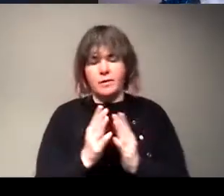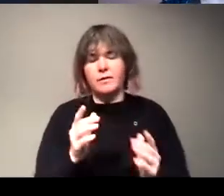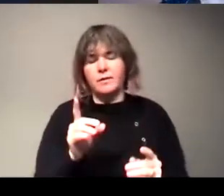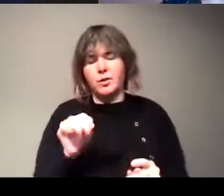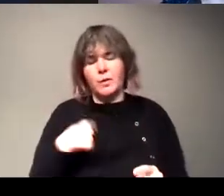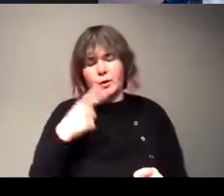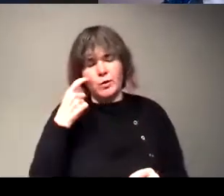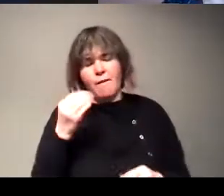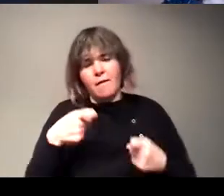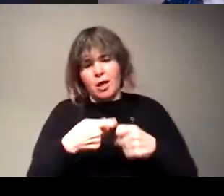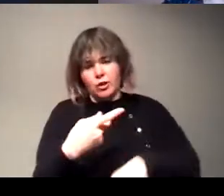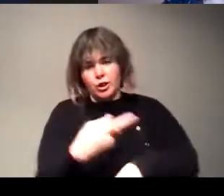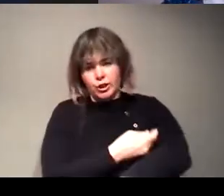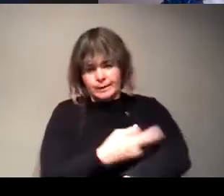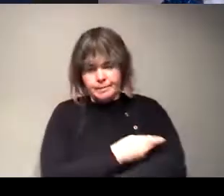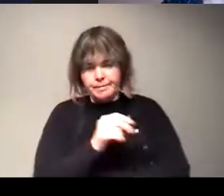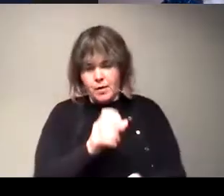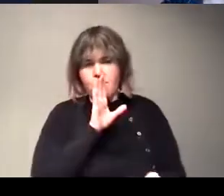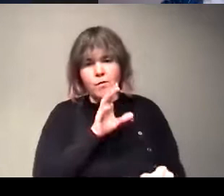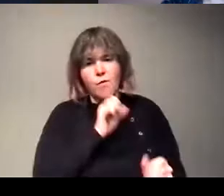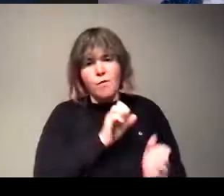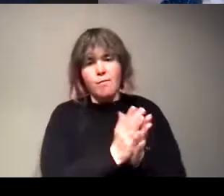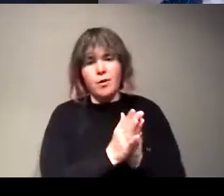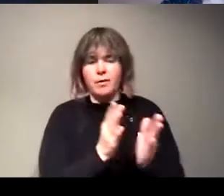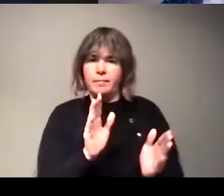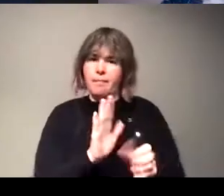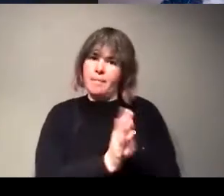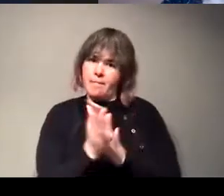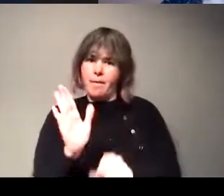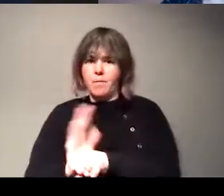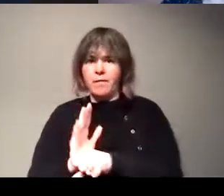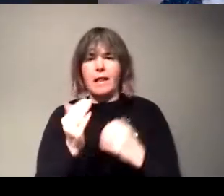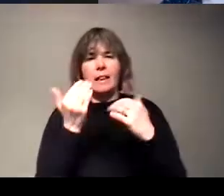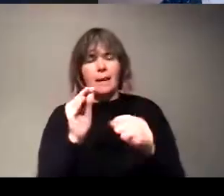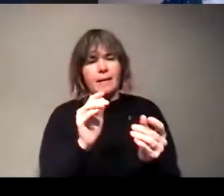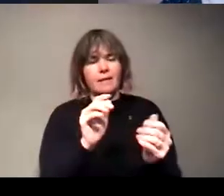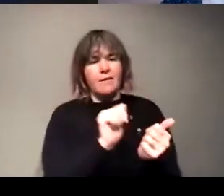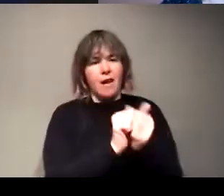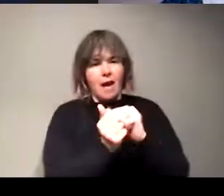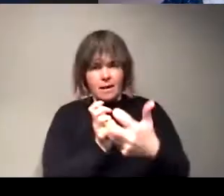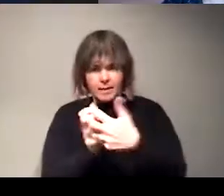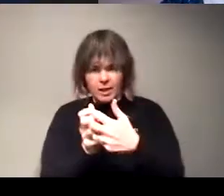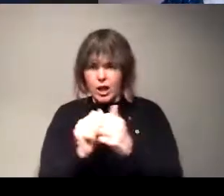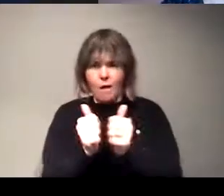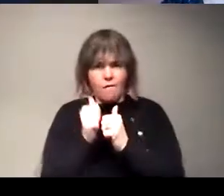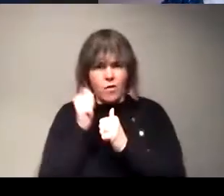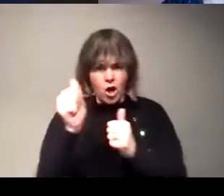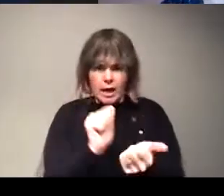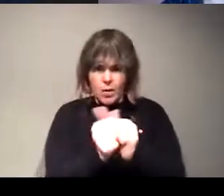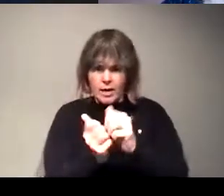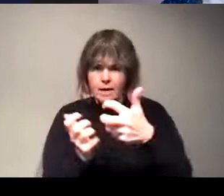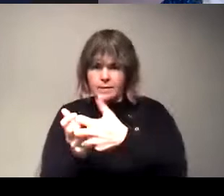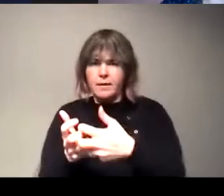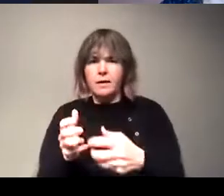Philip K. Dick. And so kind of how do the, what are the limits of adaptation? How far can you adapt something before it becomes like